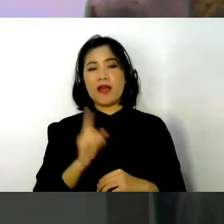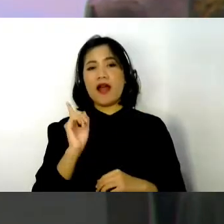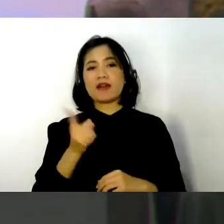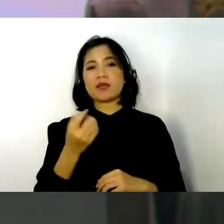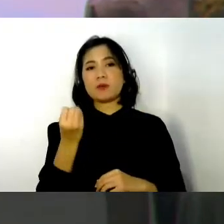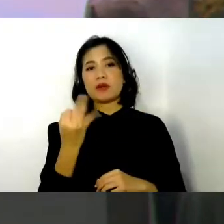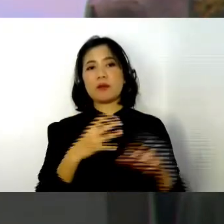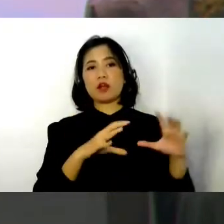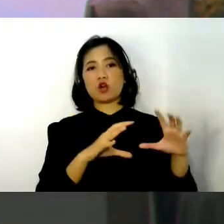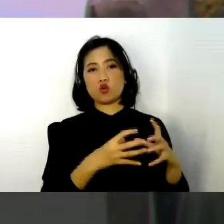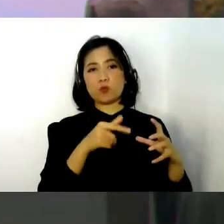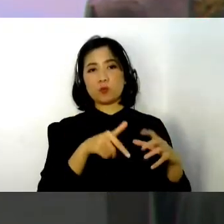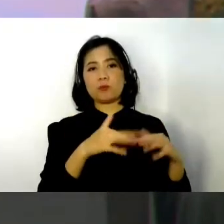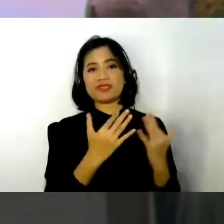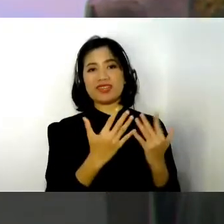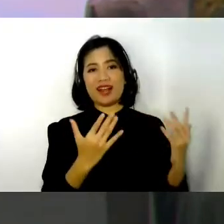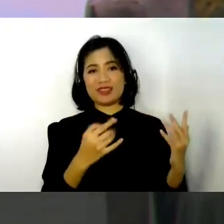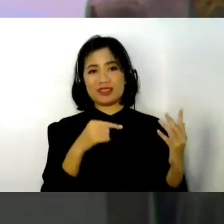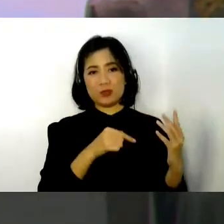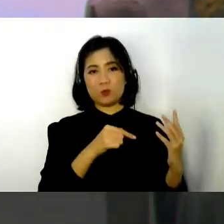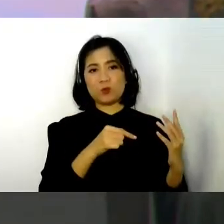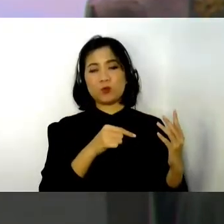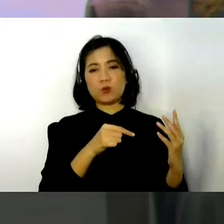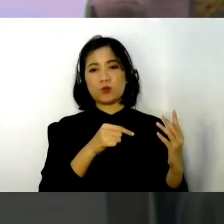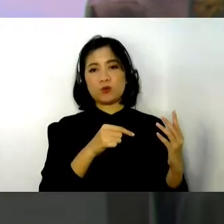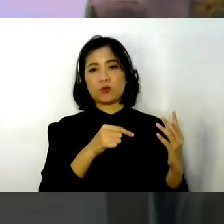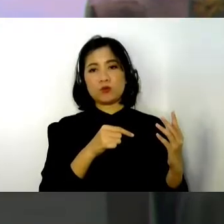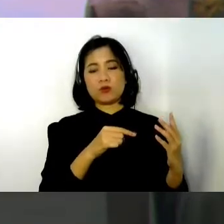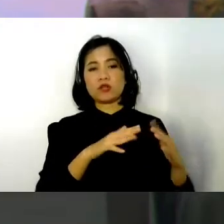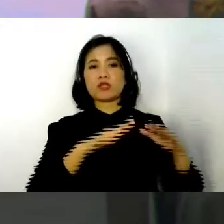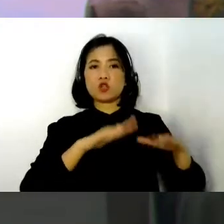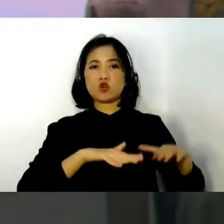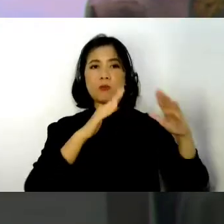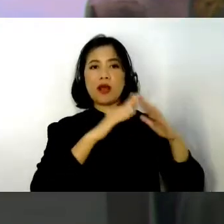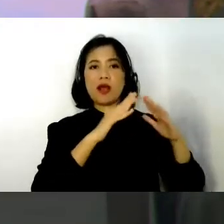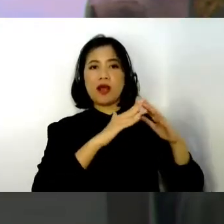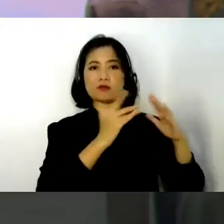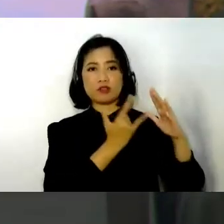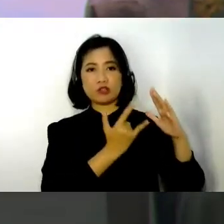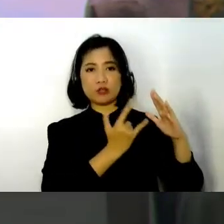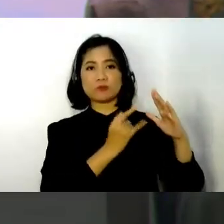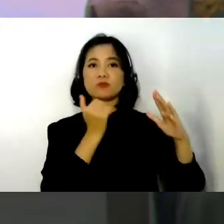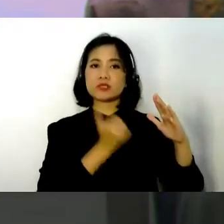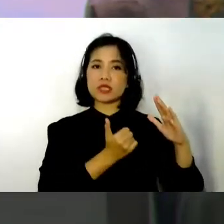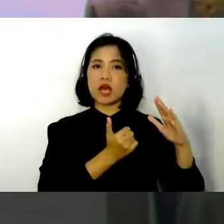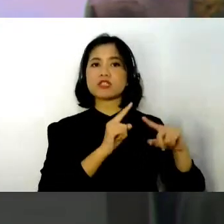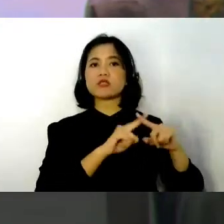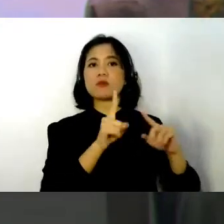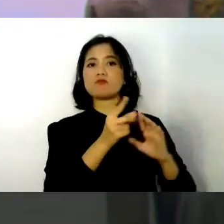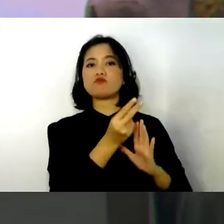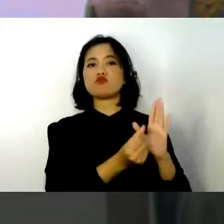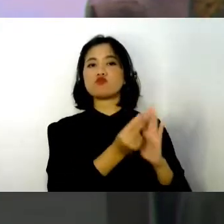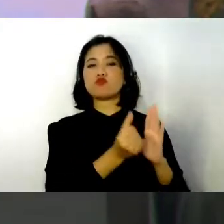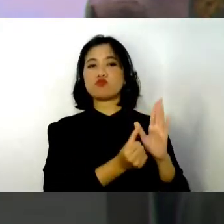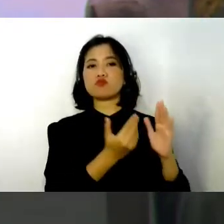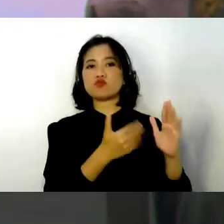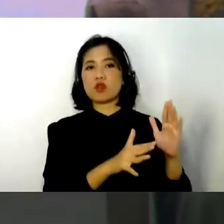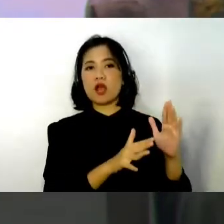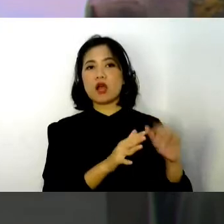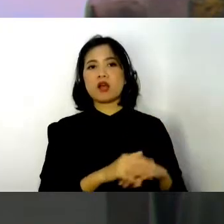And that's the basic infrastructure that should be provided by the government. And in Indonesian case, when you are talking about